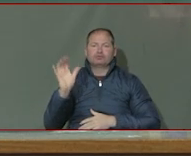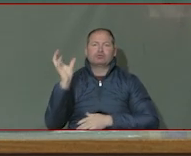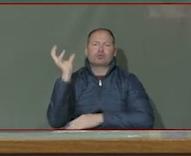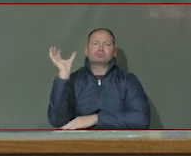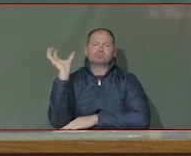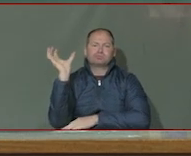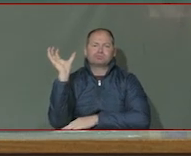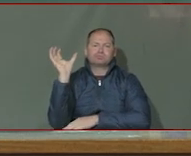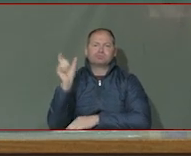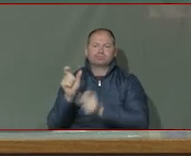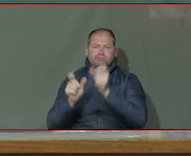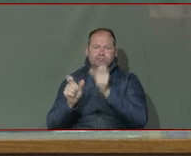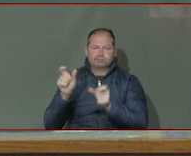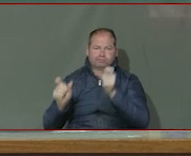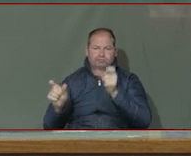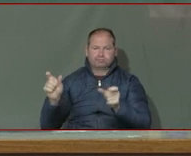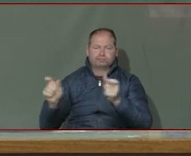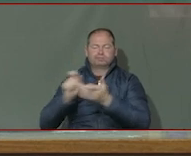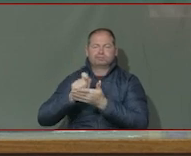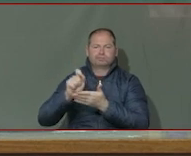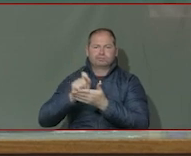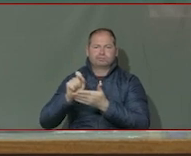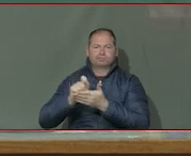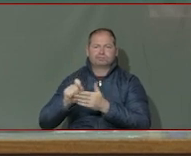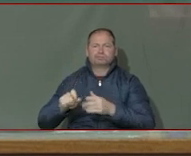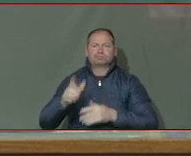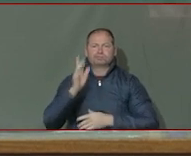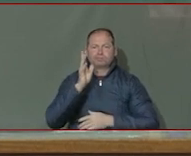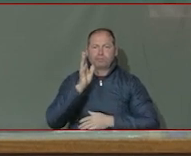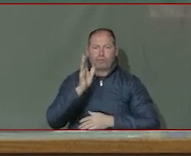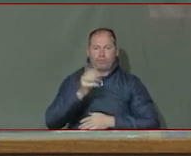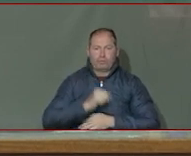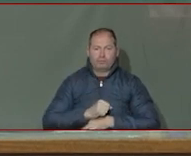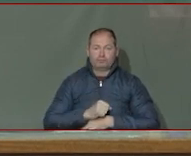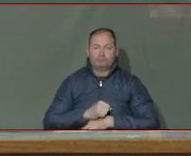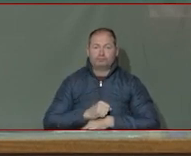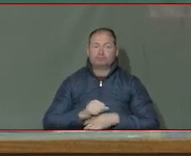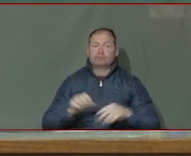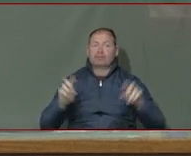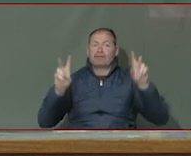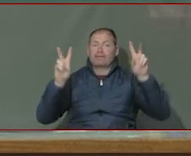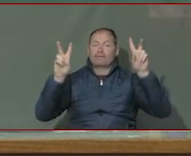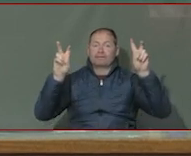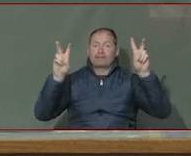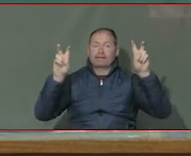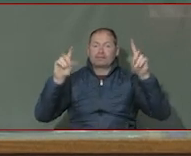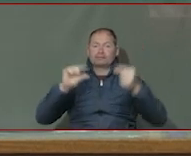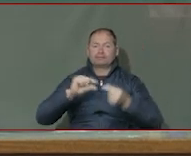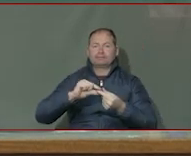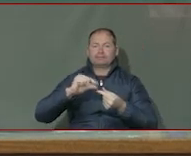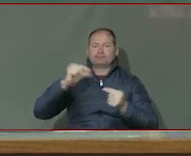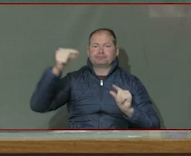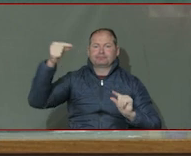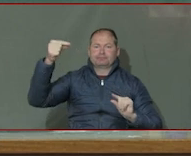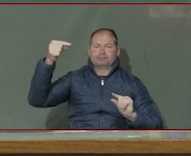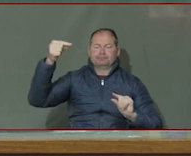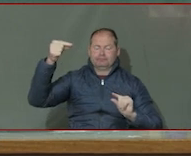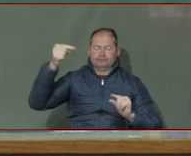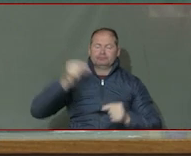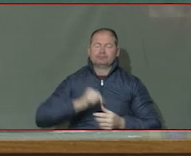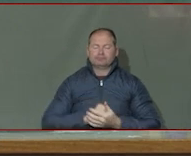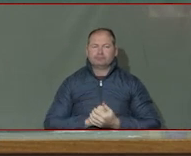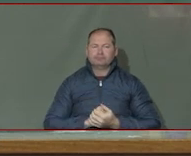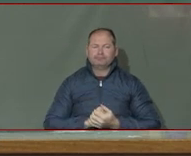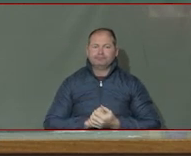download it. You just go to monetlabproject.co.za, you go to past Saturday lessons, and then by tonight, we'll have